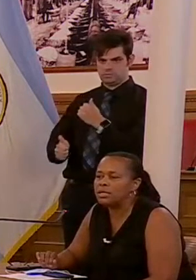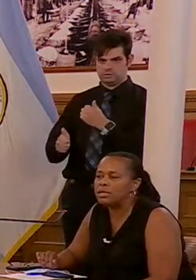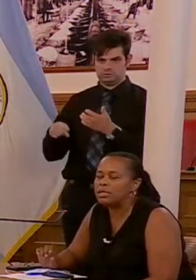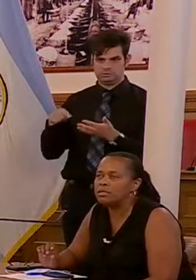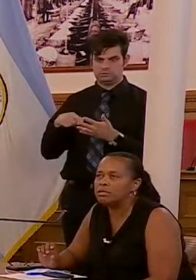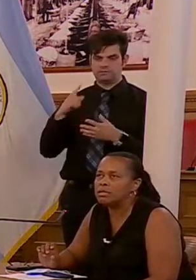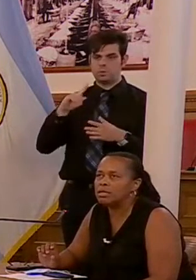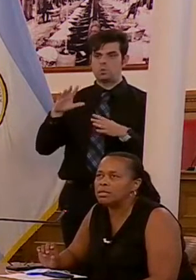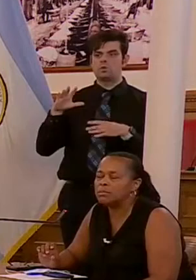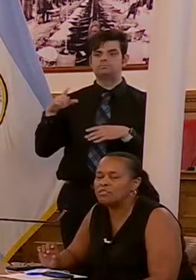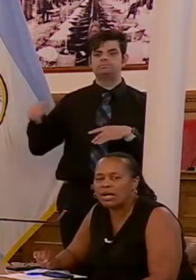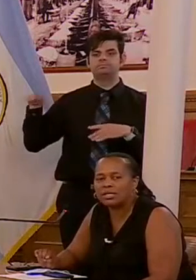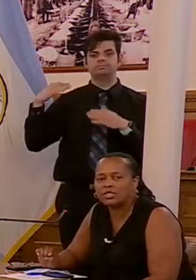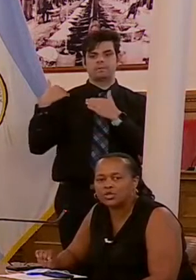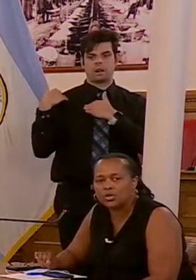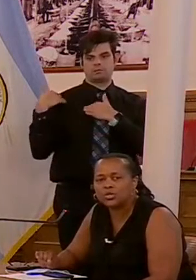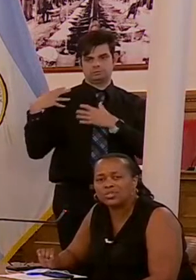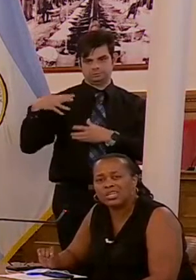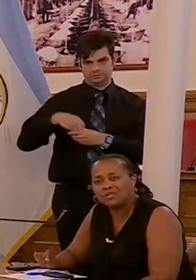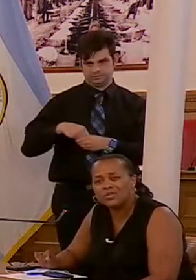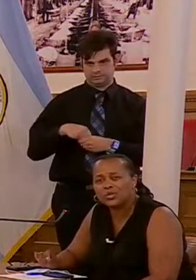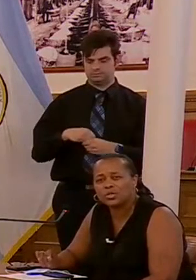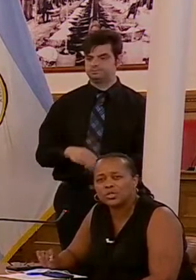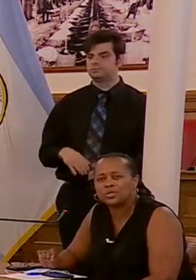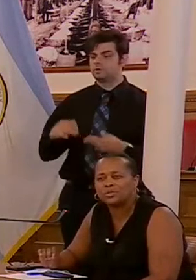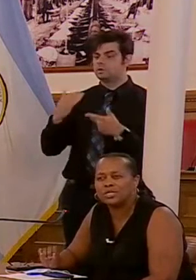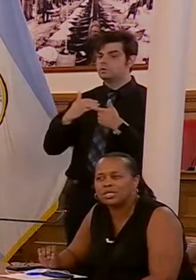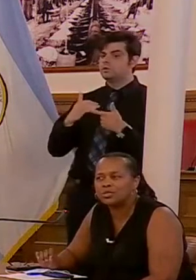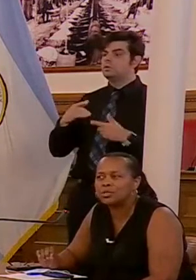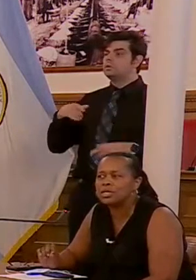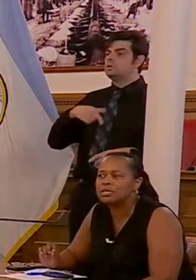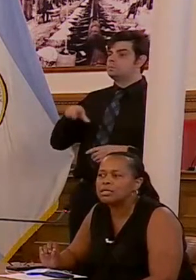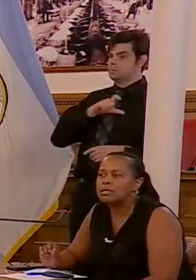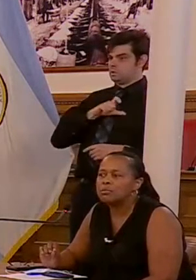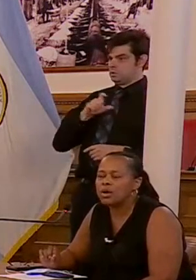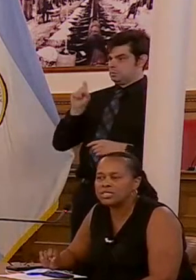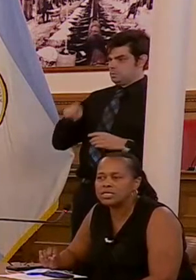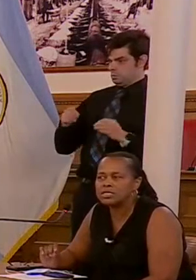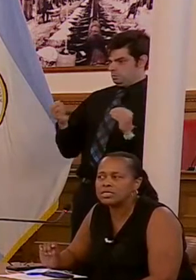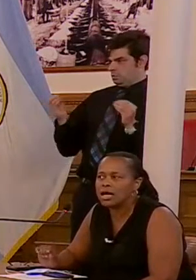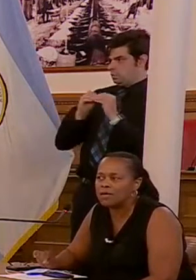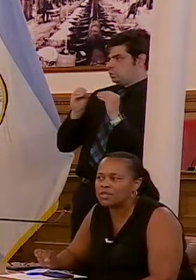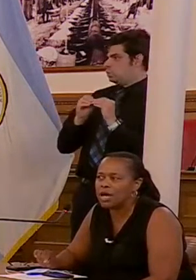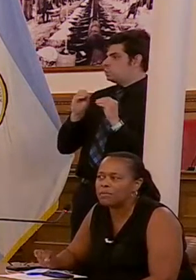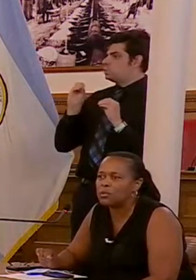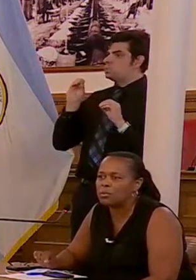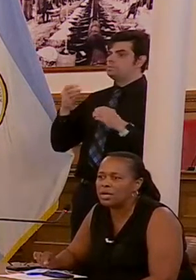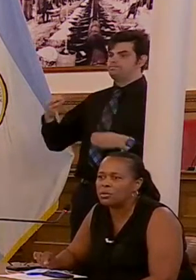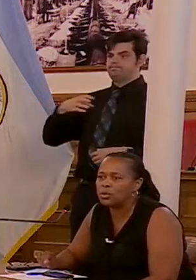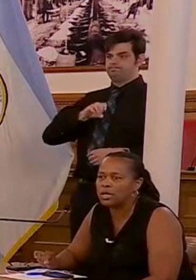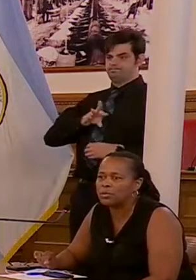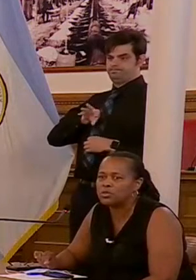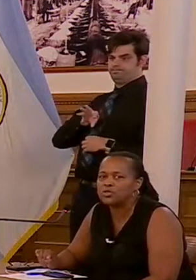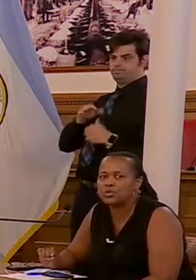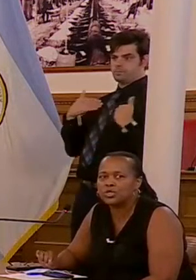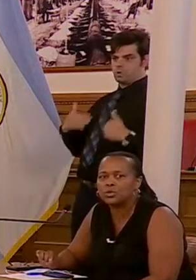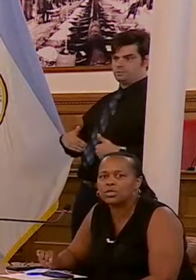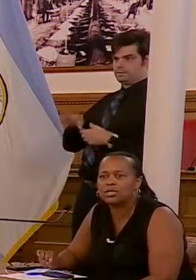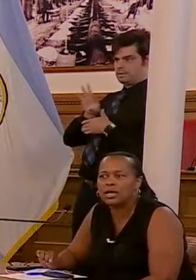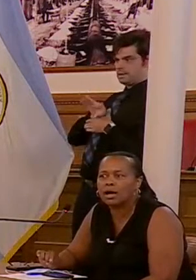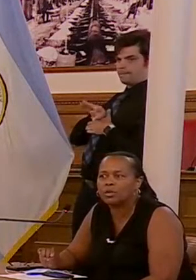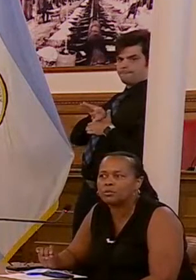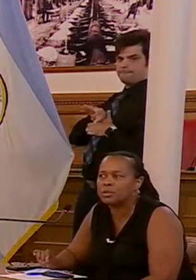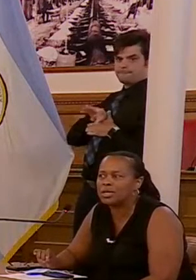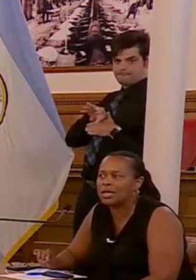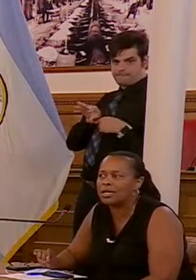will be providing the structure and the infrastructure. There's intricate processes that have to happen with body-worn cameras to ensure